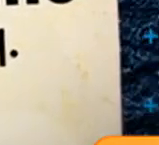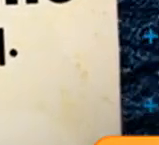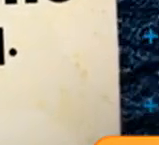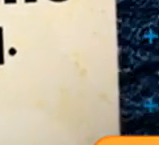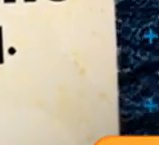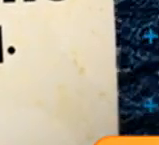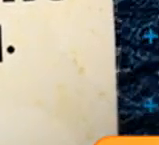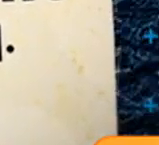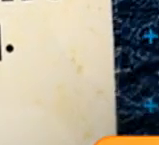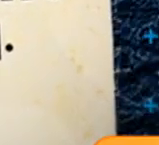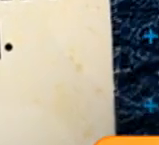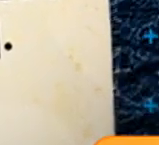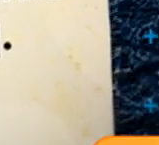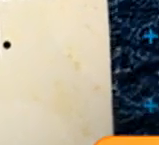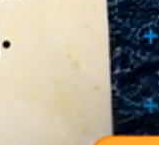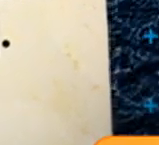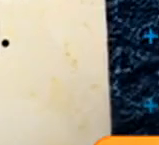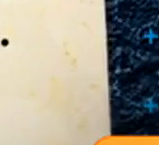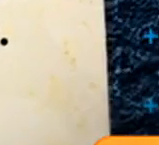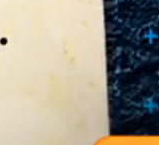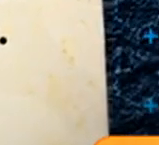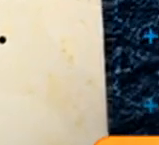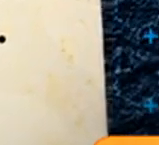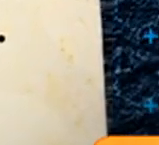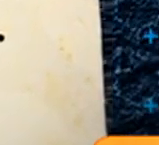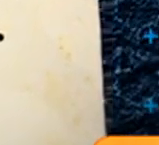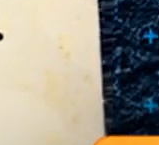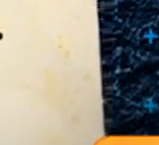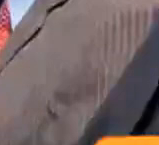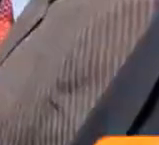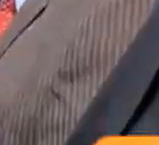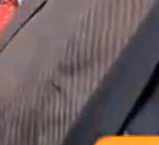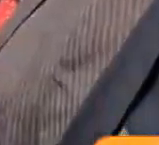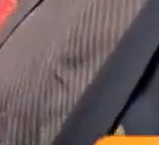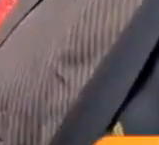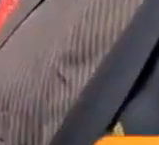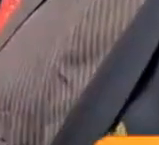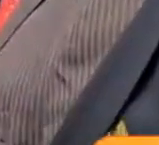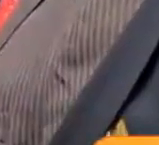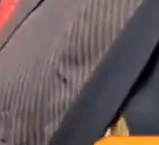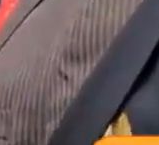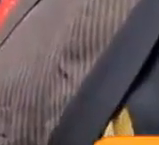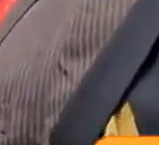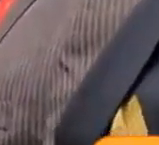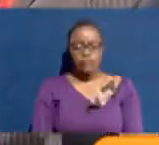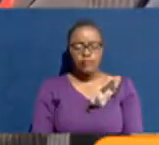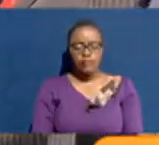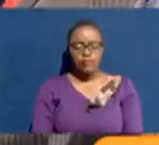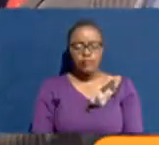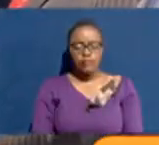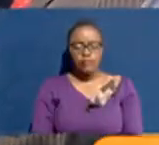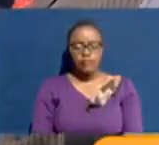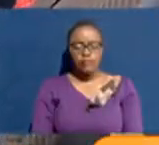deputized Amin, who is the new DCI, is a commissioner of police and a lawyer. The investigations could see senior officers